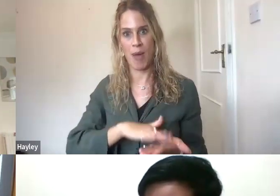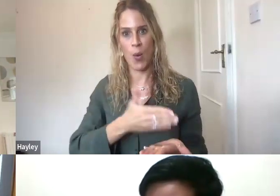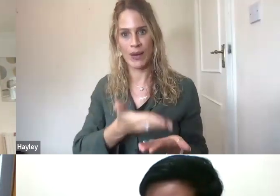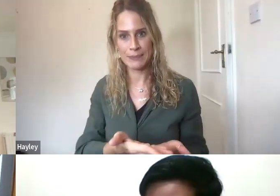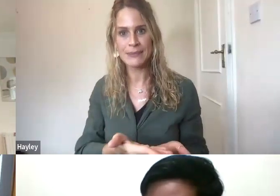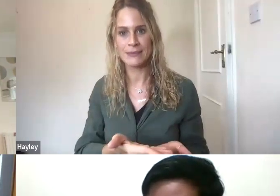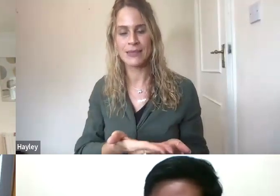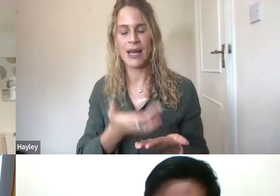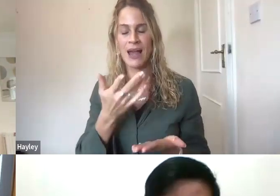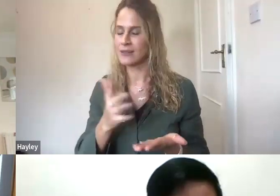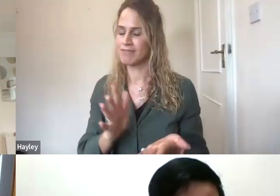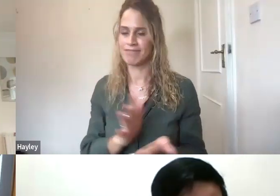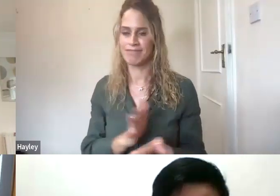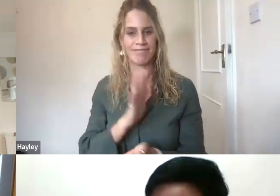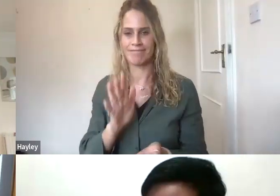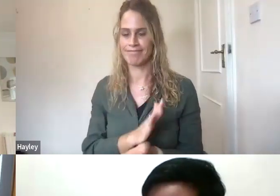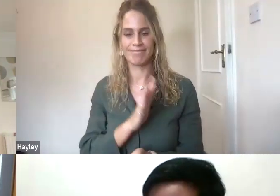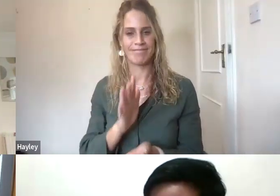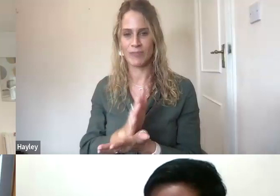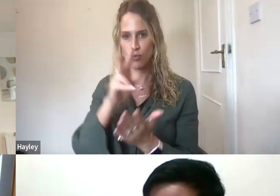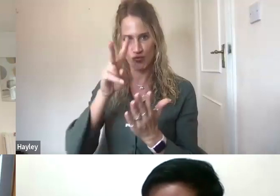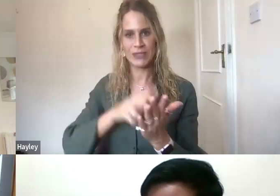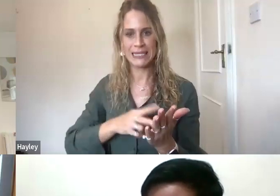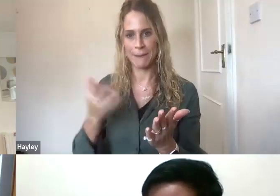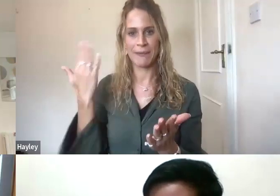much time enjoying reading them.